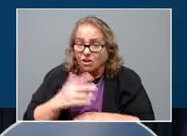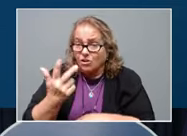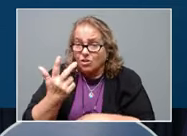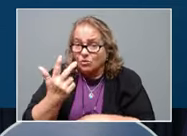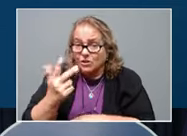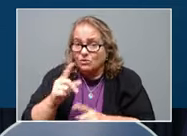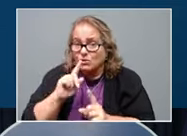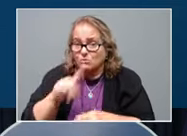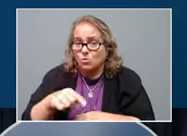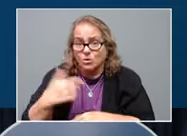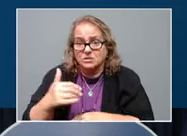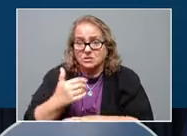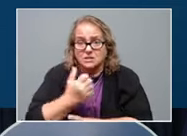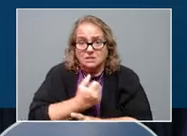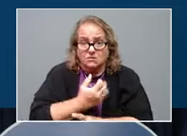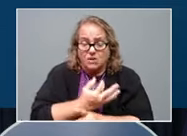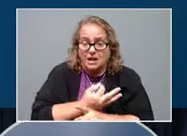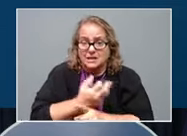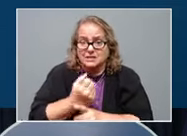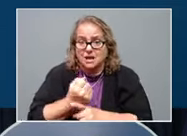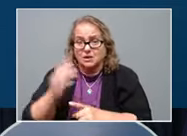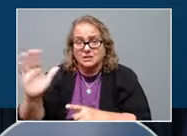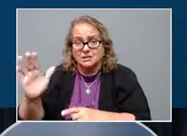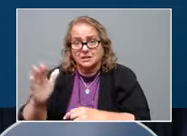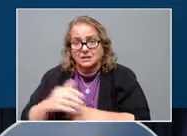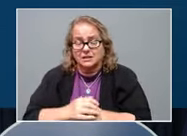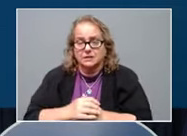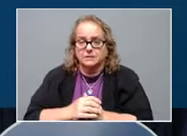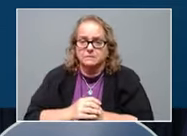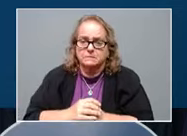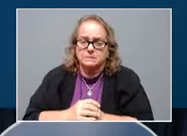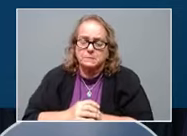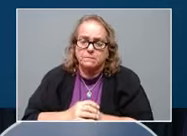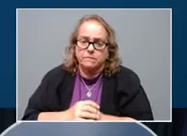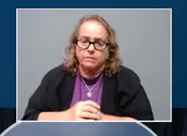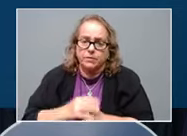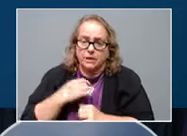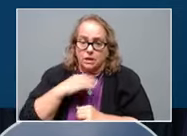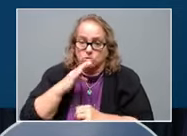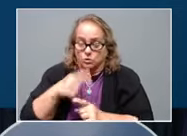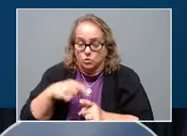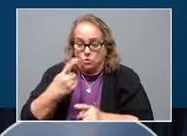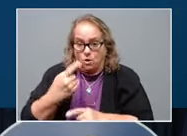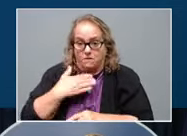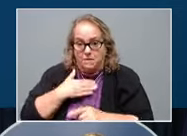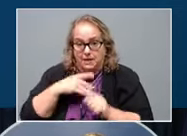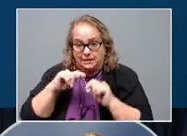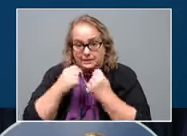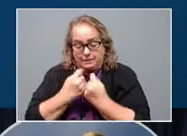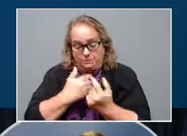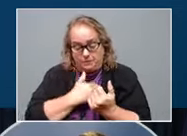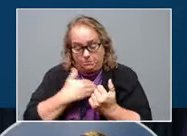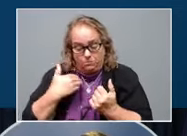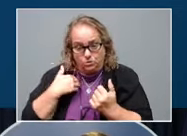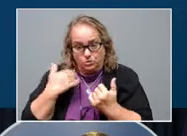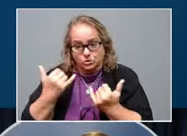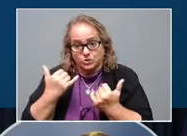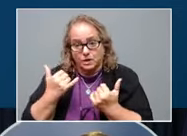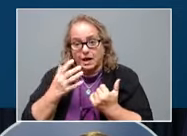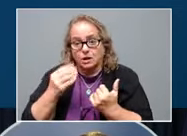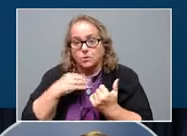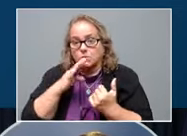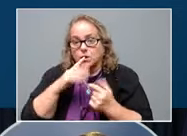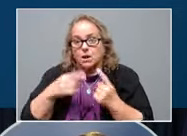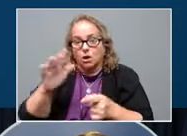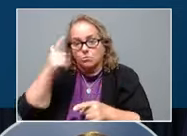reports. Talking to one of my staff members, one of our team members, talking about her brother finally